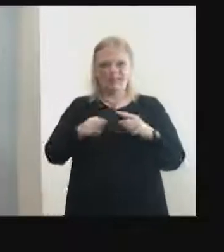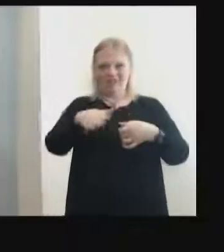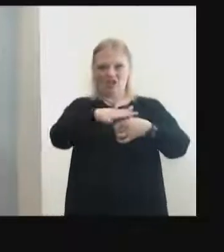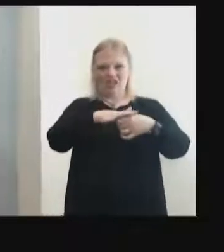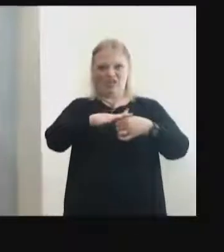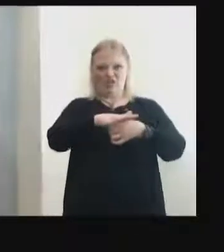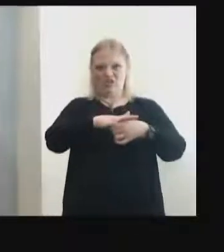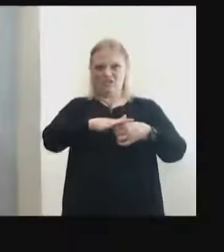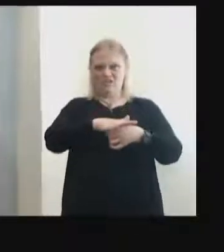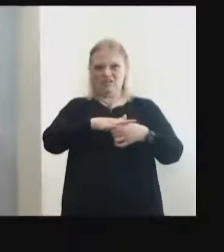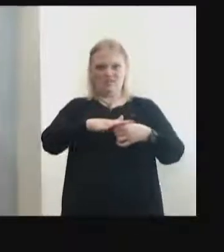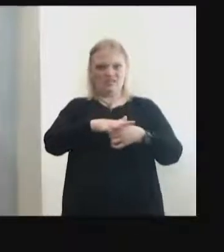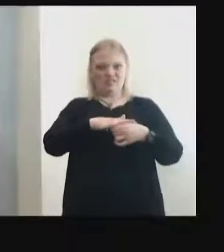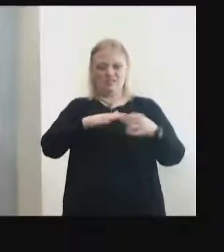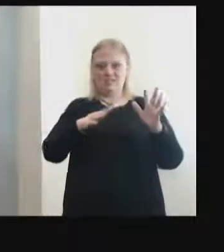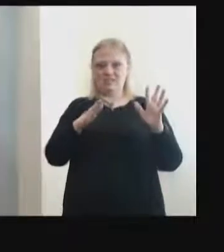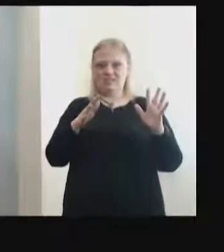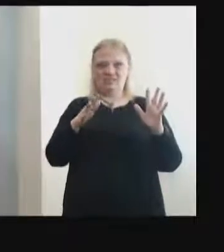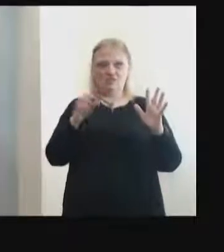where